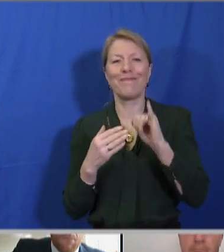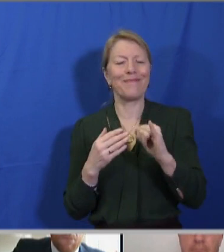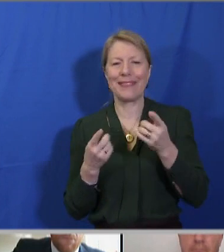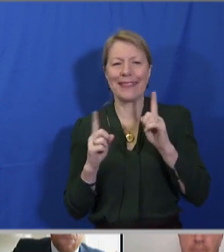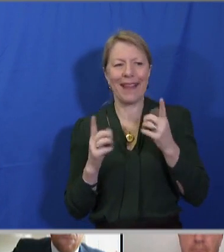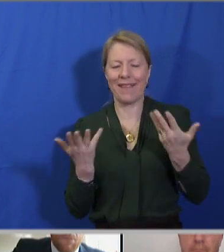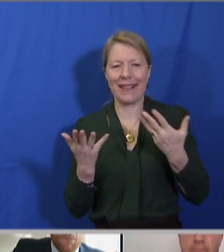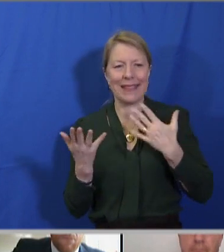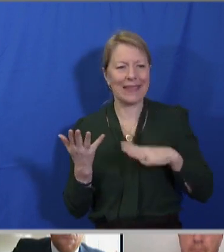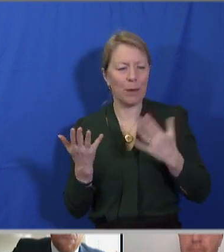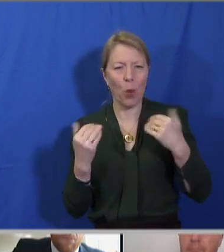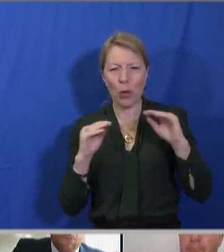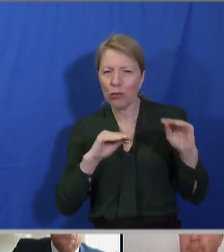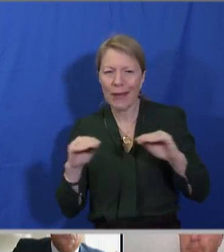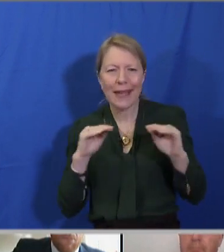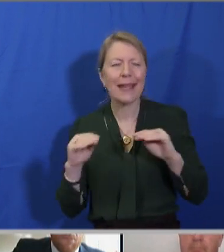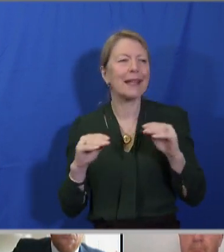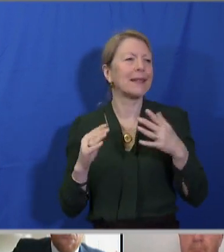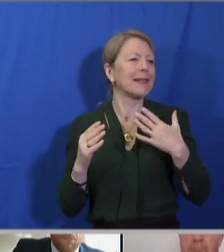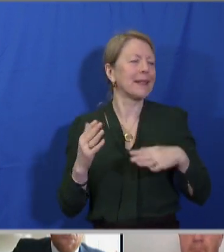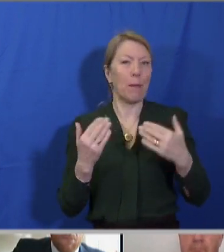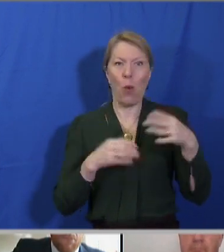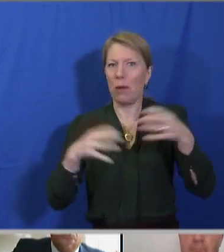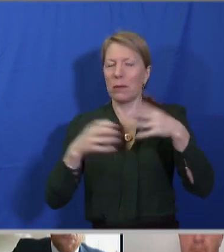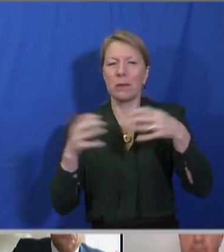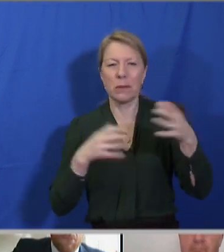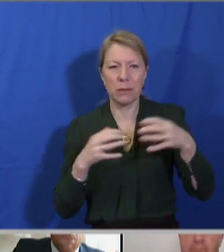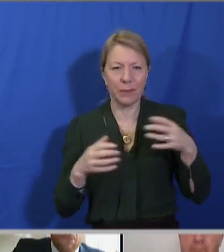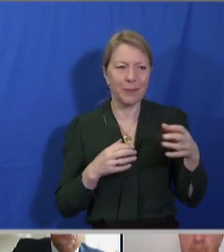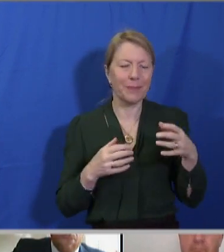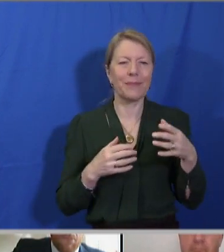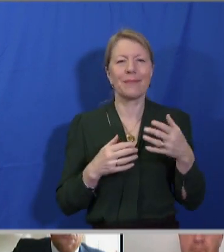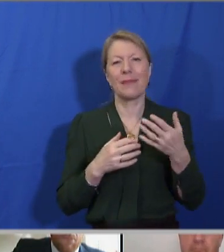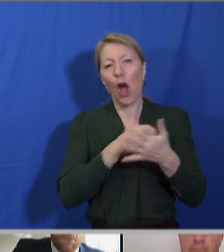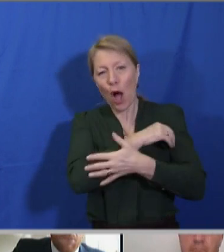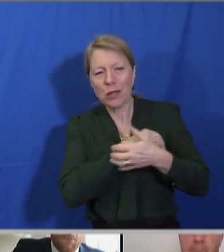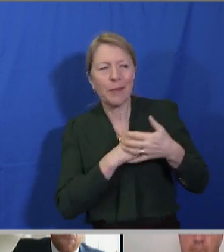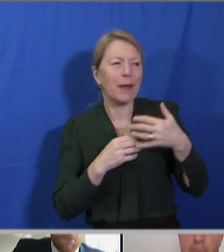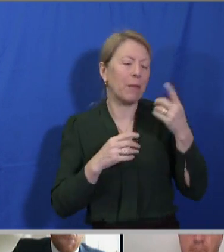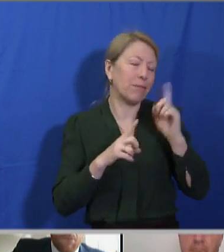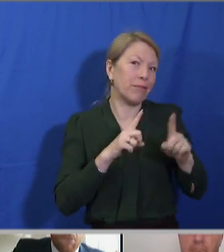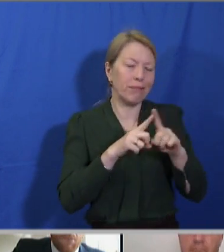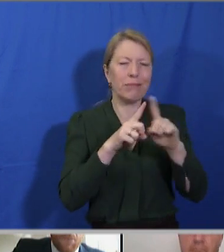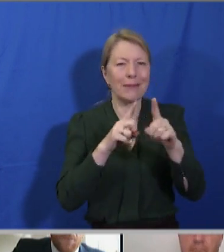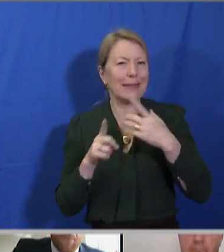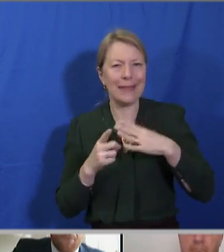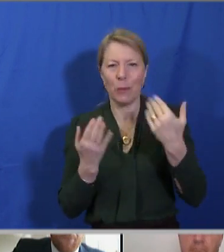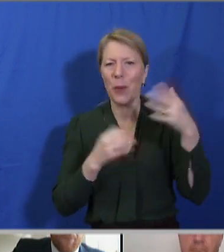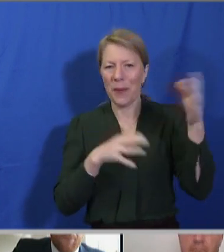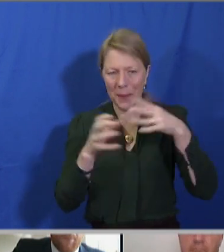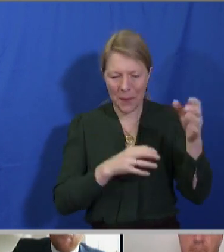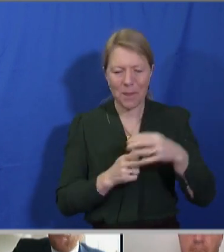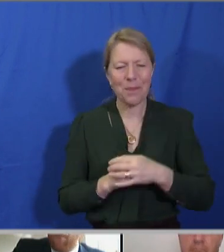across specialties and across primary, community and hospital services. So I think the point needs to be made that a